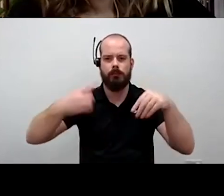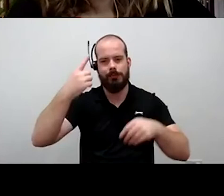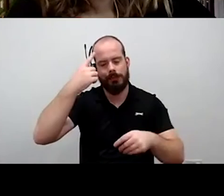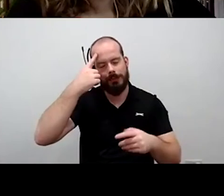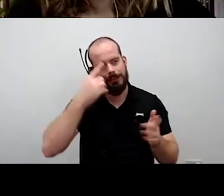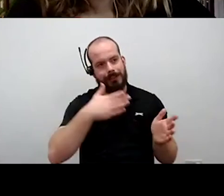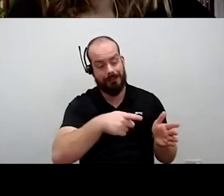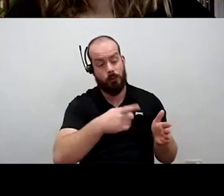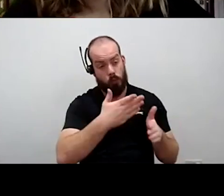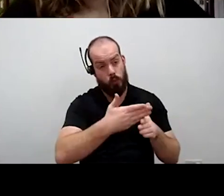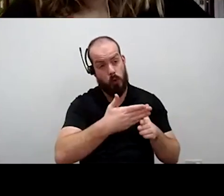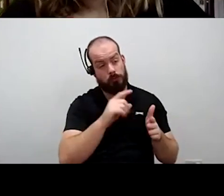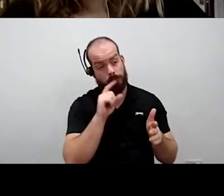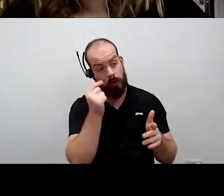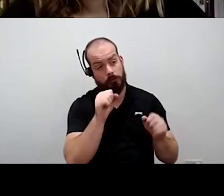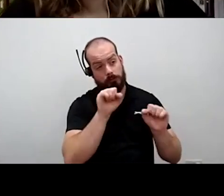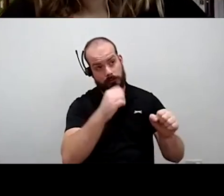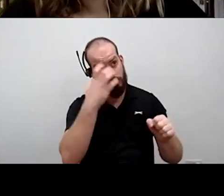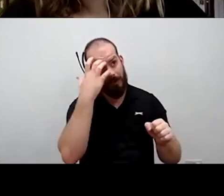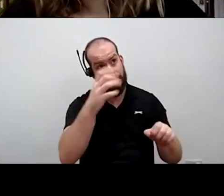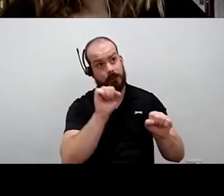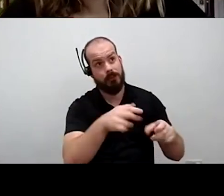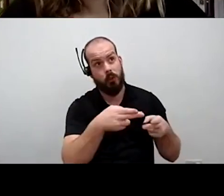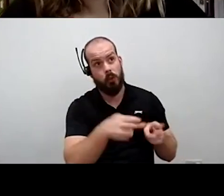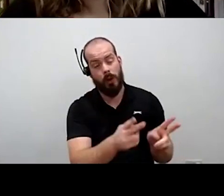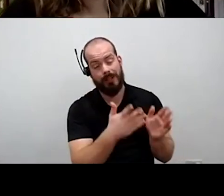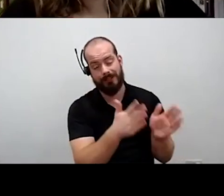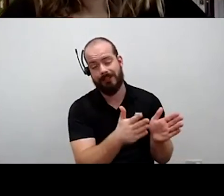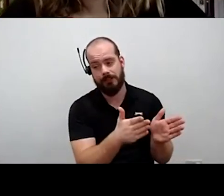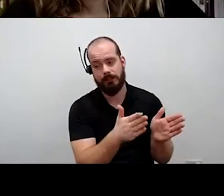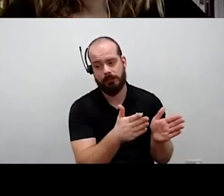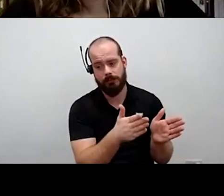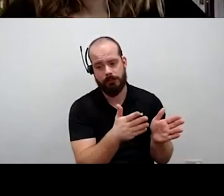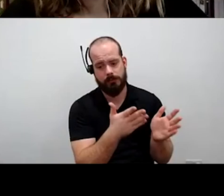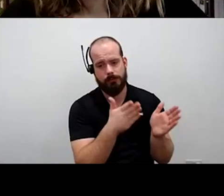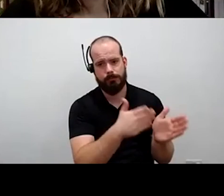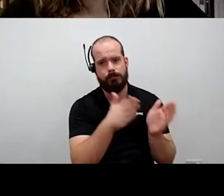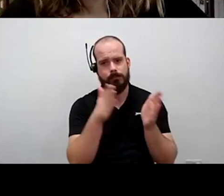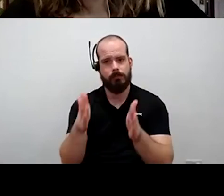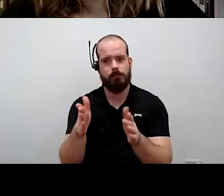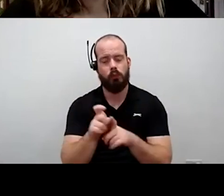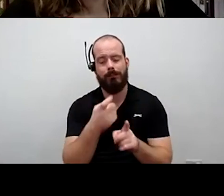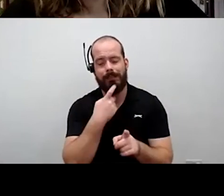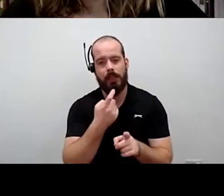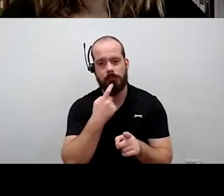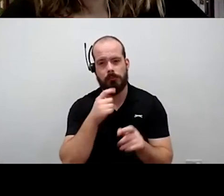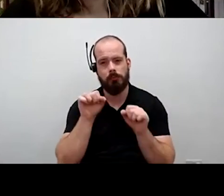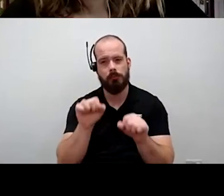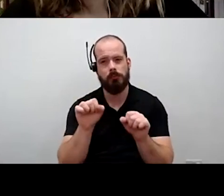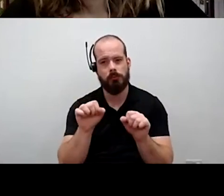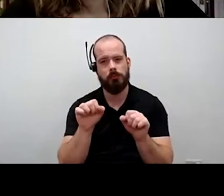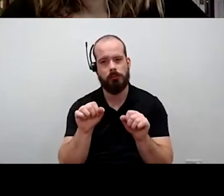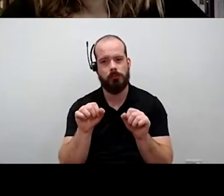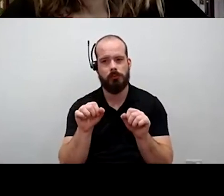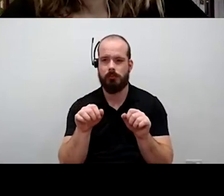it works in France. Also an exception is also Finland, which also has a lot of